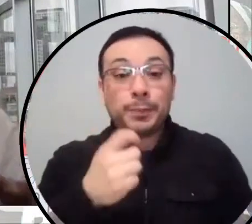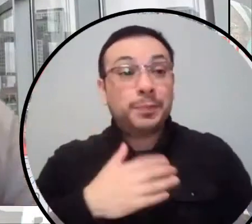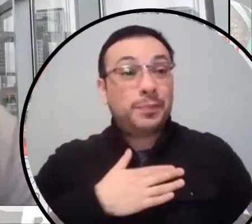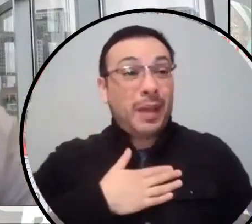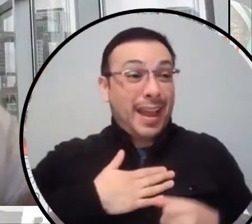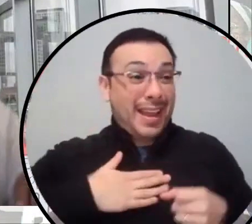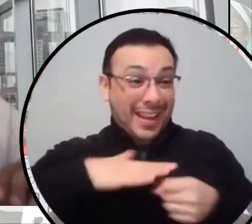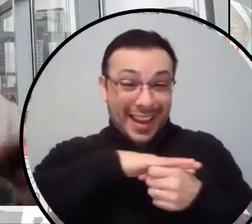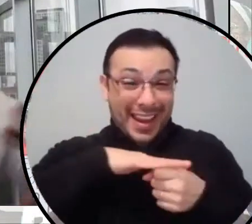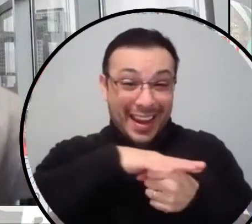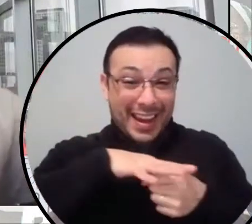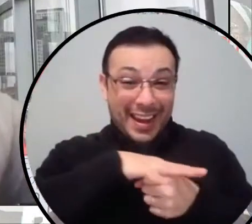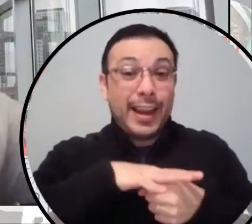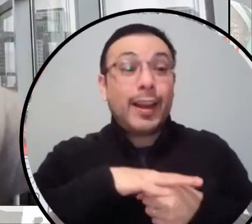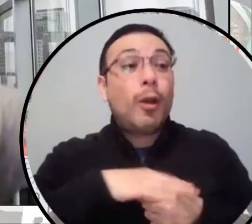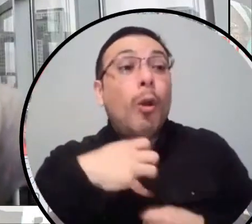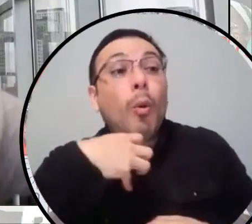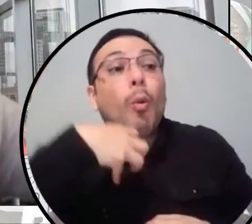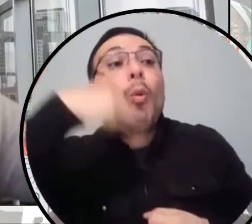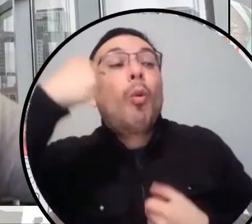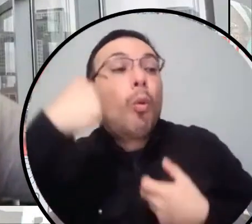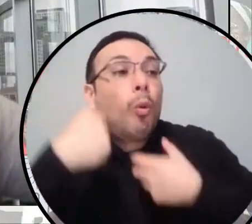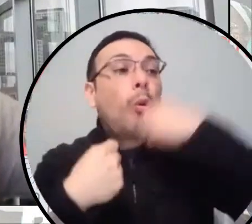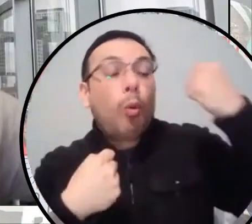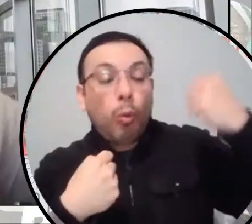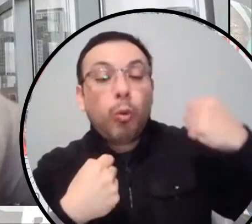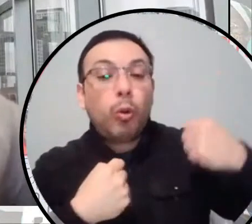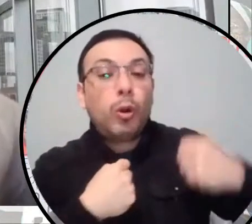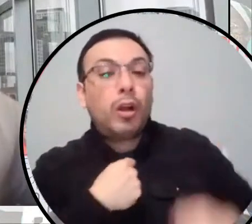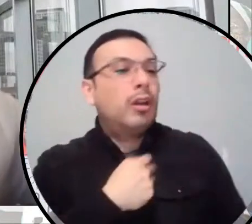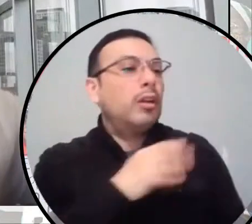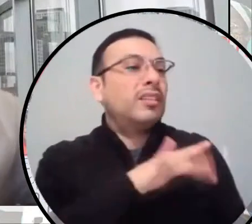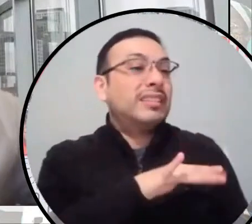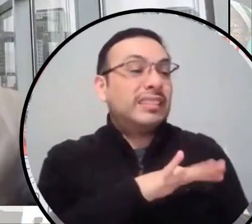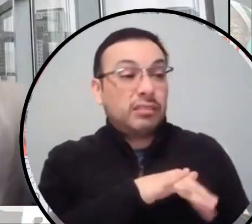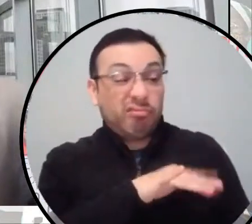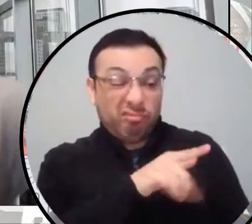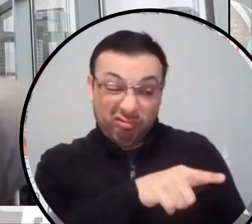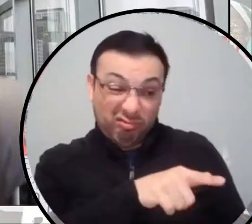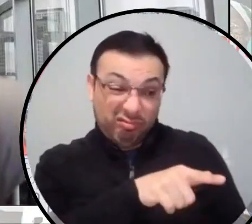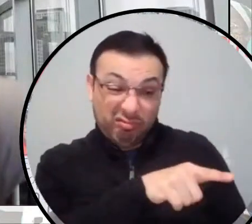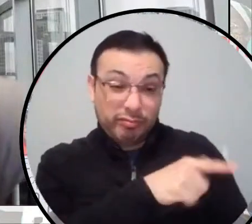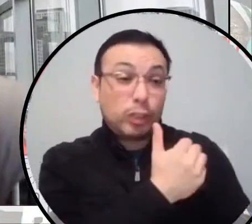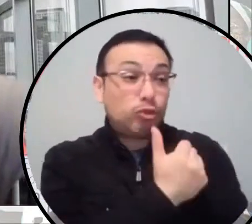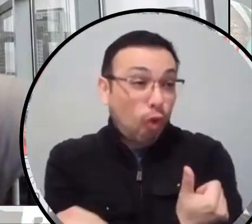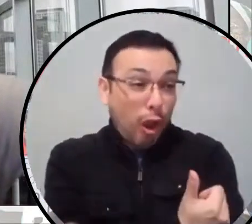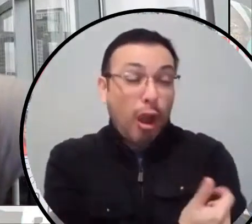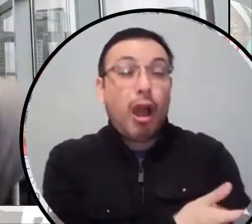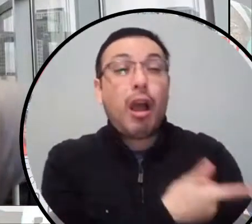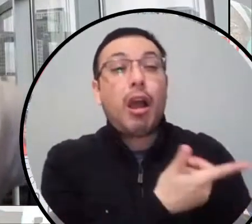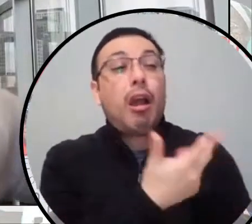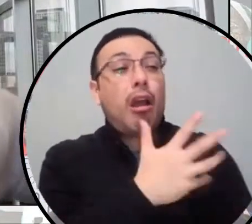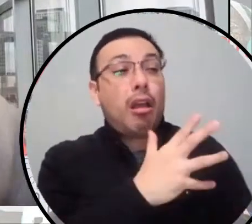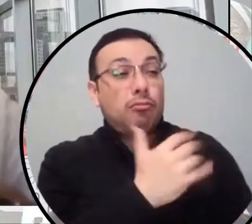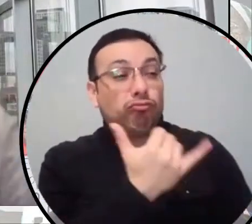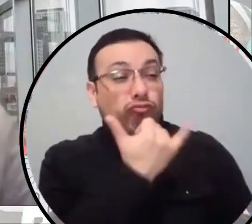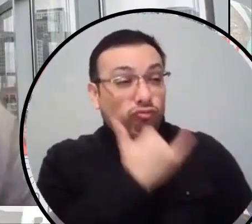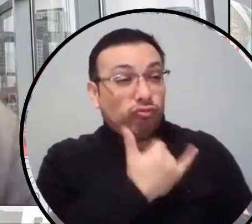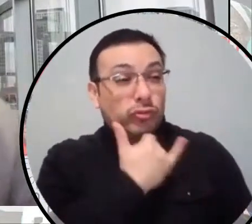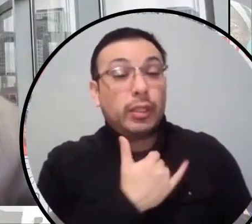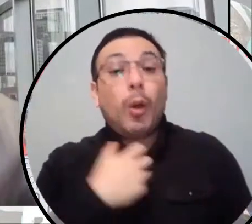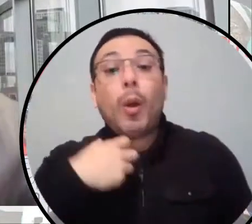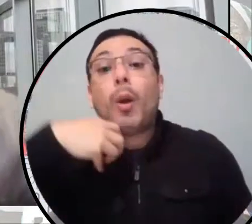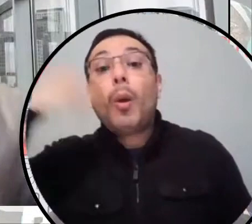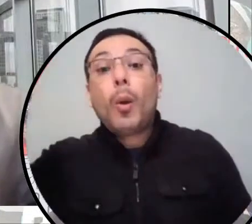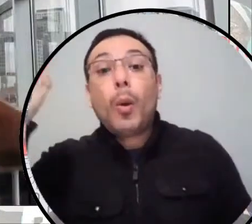you know, would see someone doing bad, I mean, using drugs or whatever, messing up. And they would say, you know what, that guy, that person needs to go away for a little while, you know, to sort of get